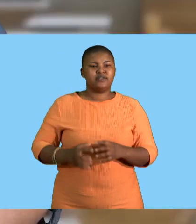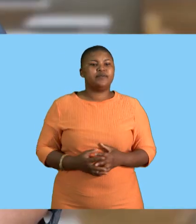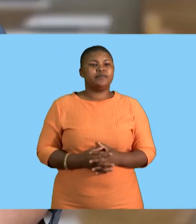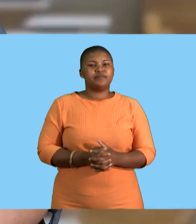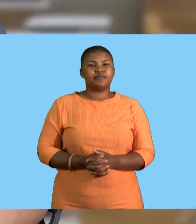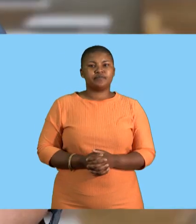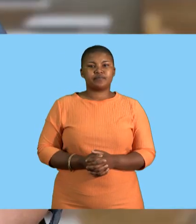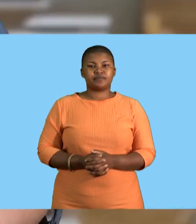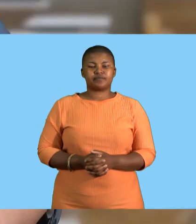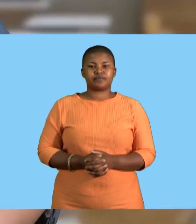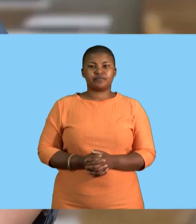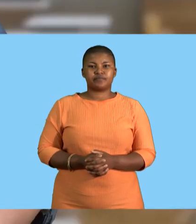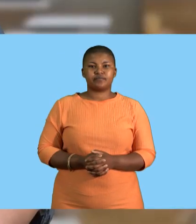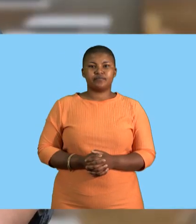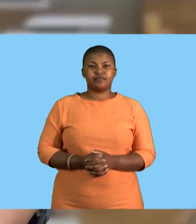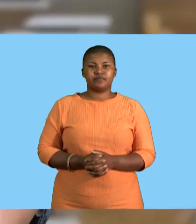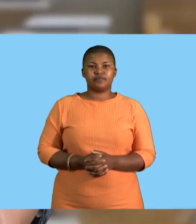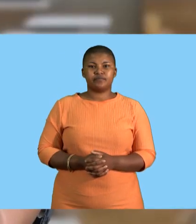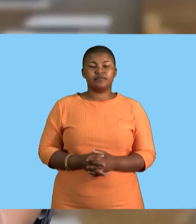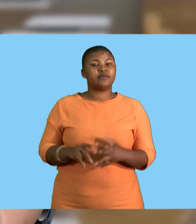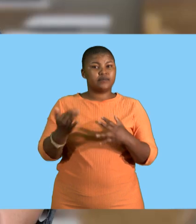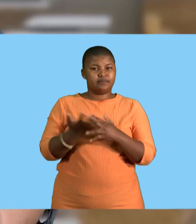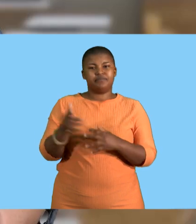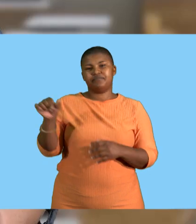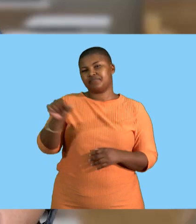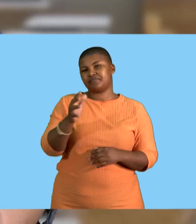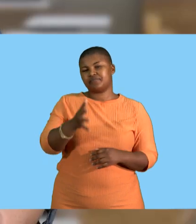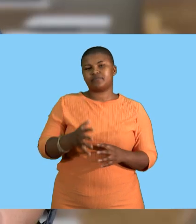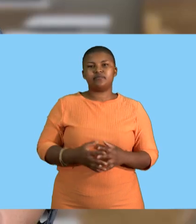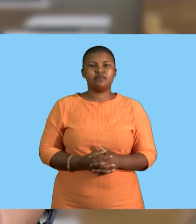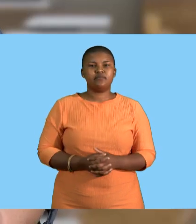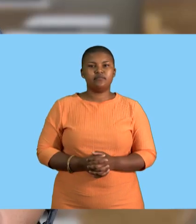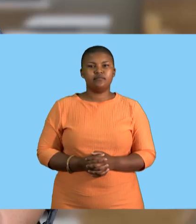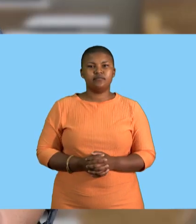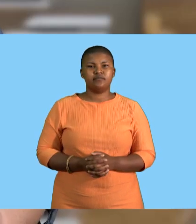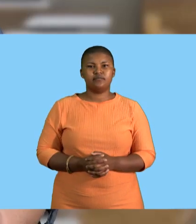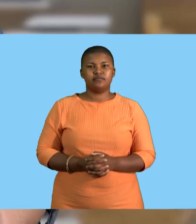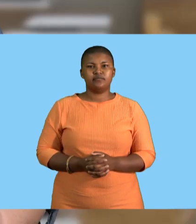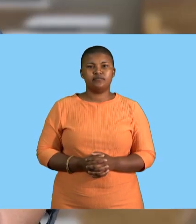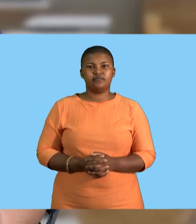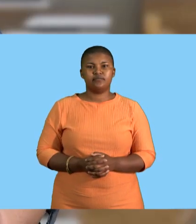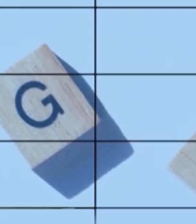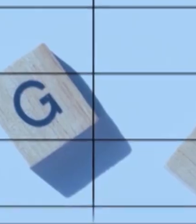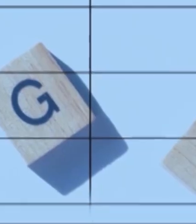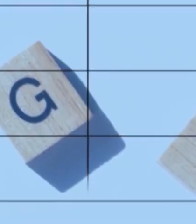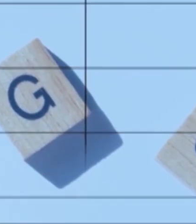Let's go to an ad break. I'll see you soon.